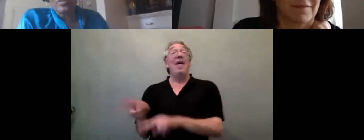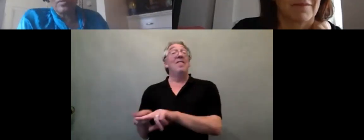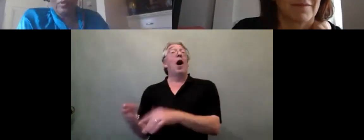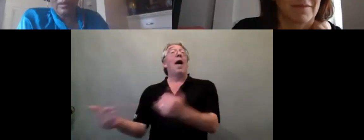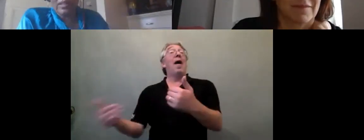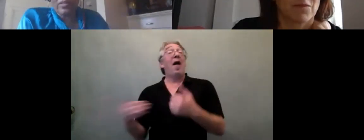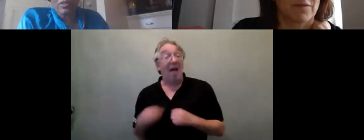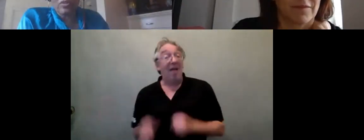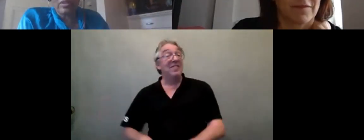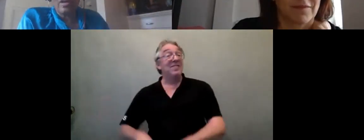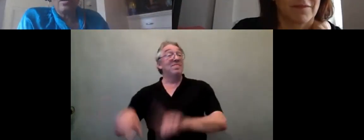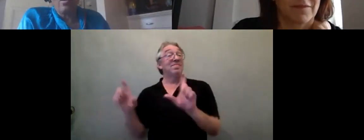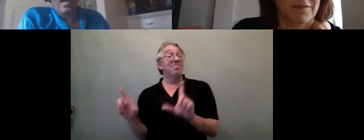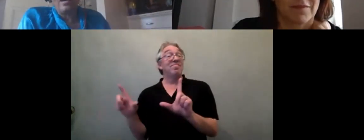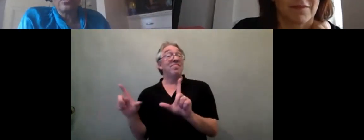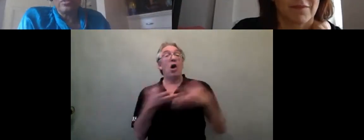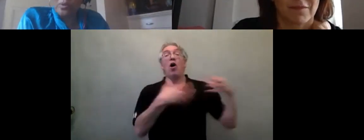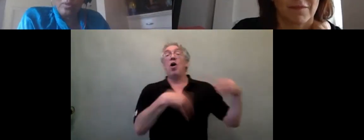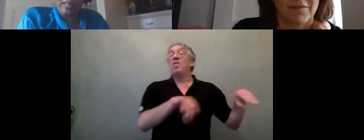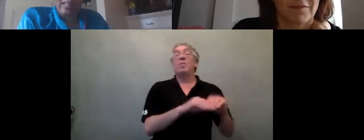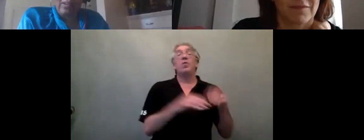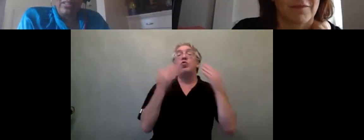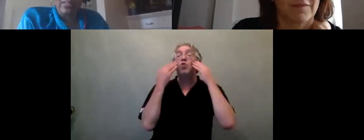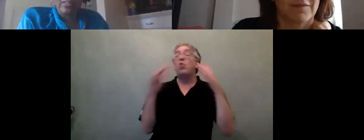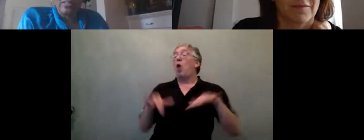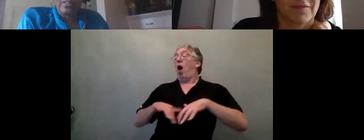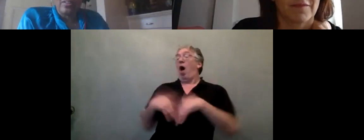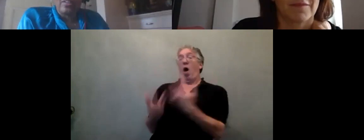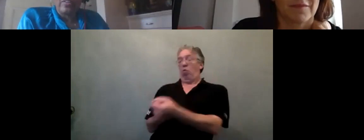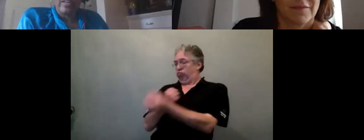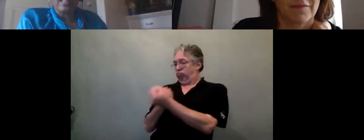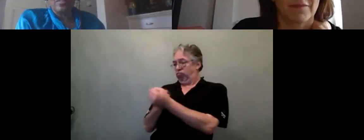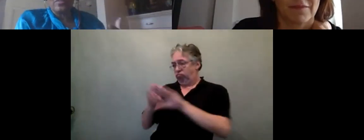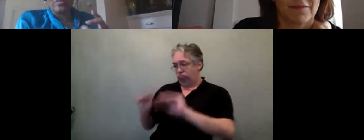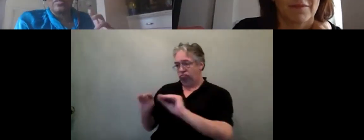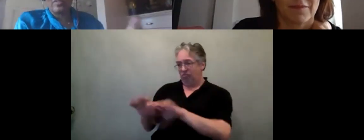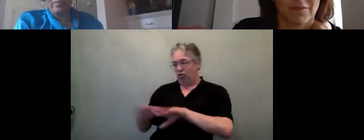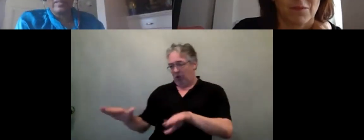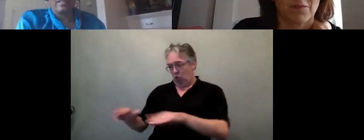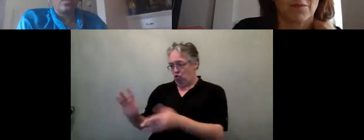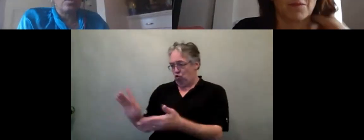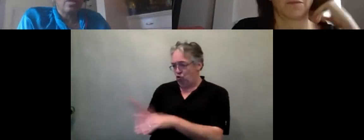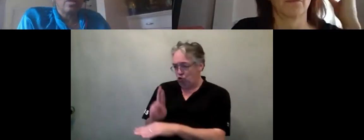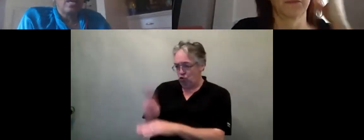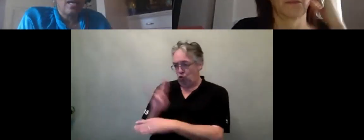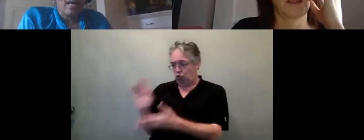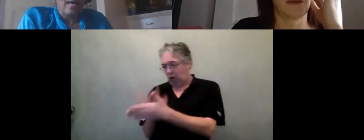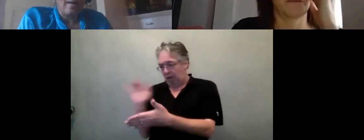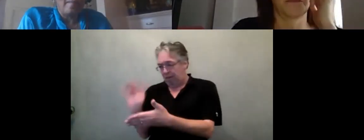equipped to support their children on how to use the technologies, right? So that was an